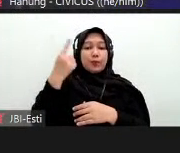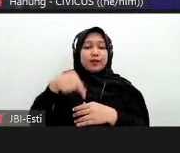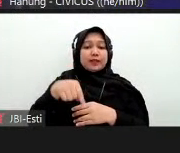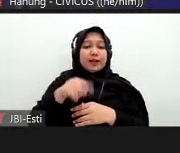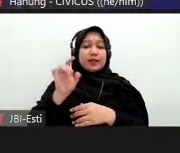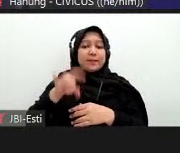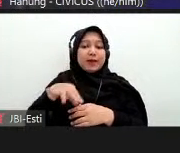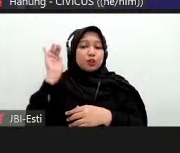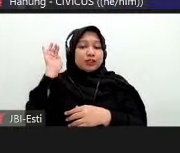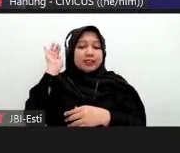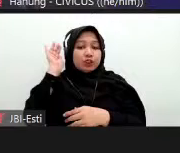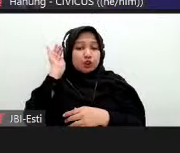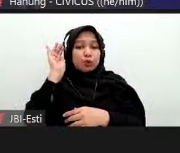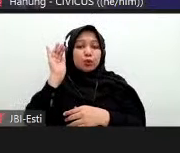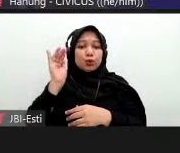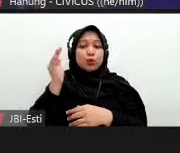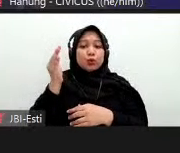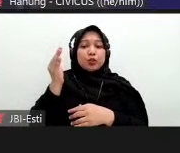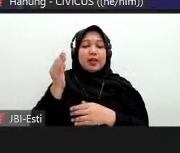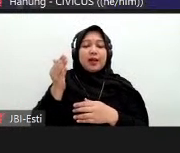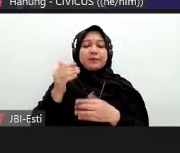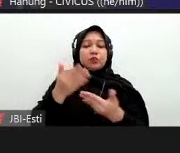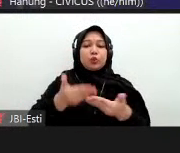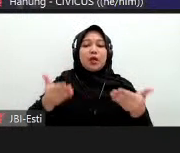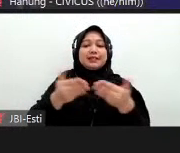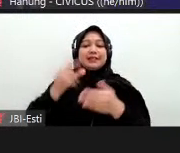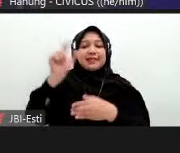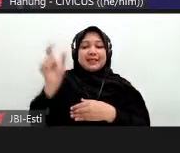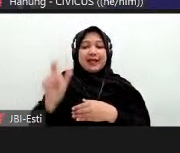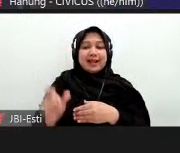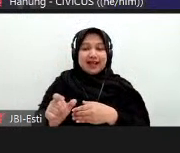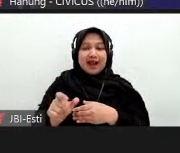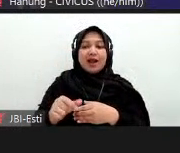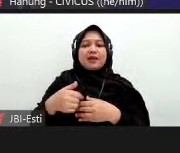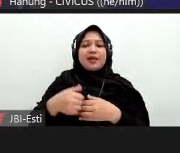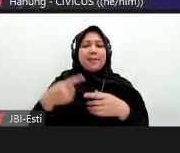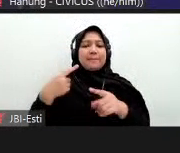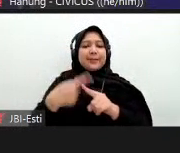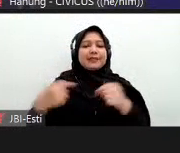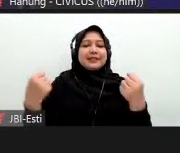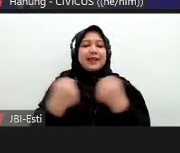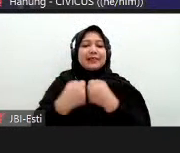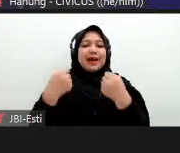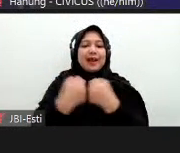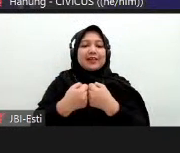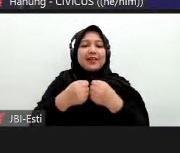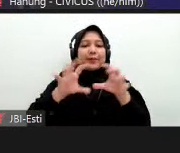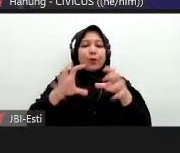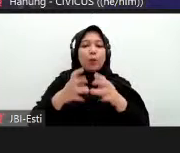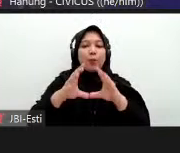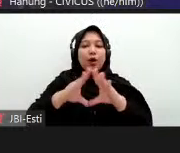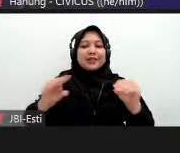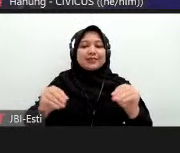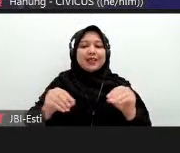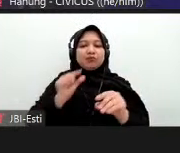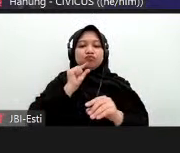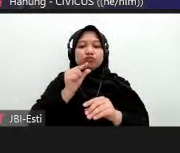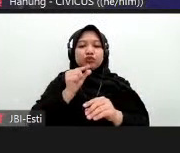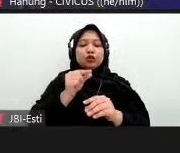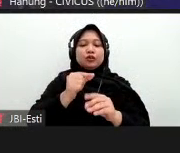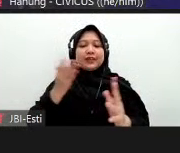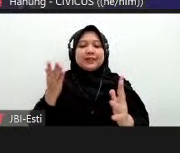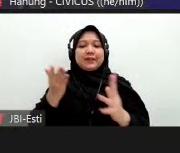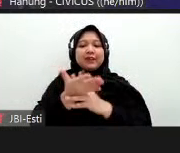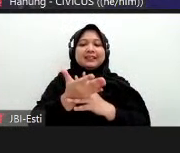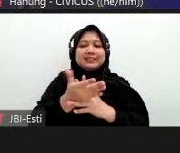of the issue when the Italian presidency previously. What is challenge that being faced by